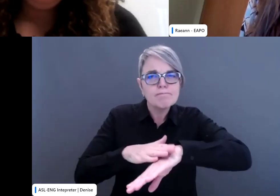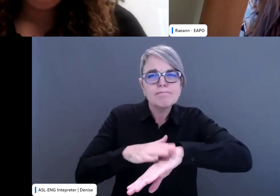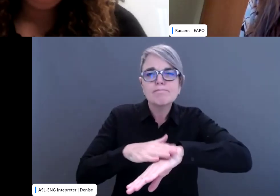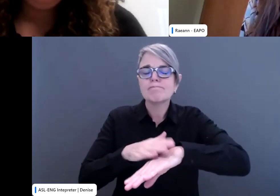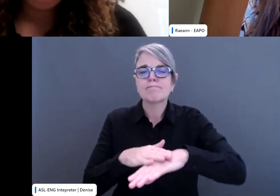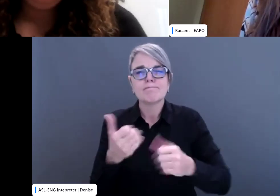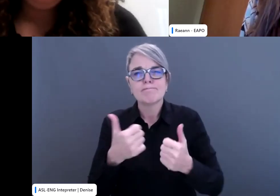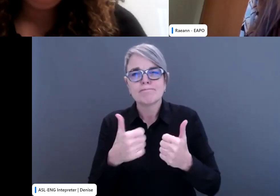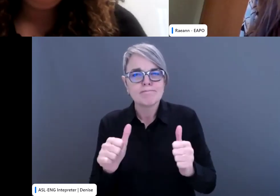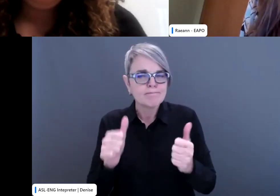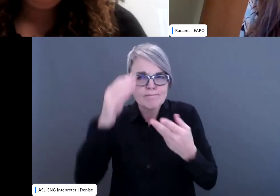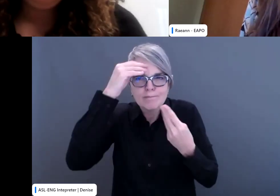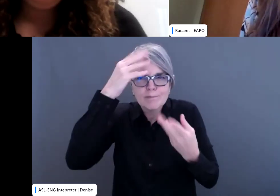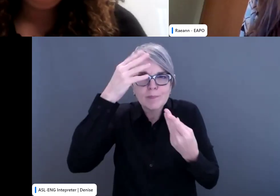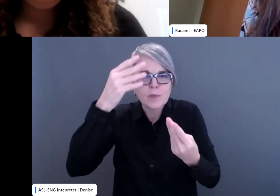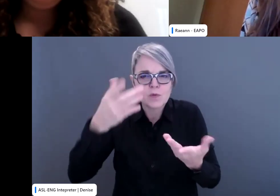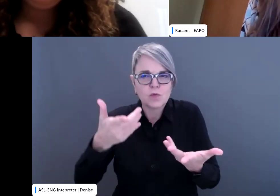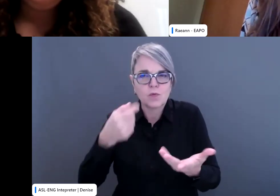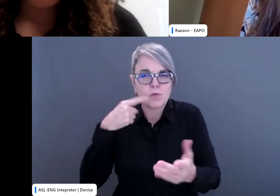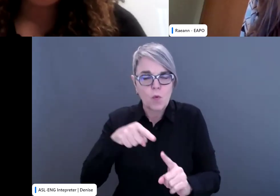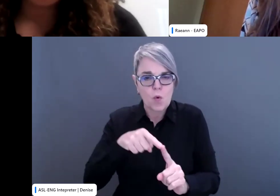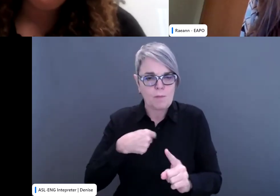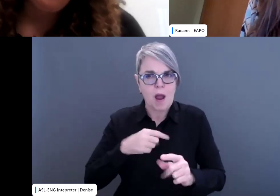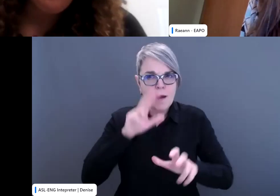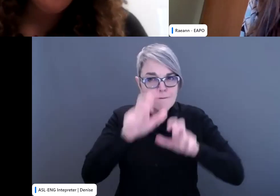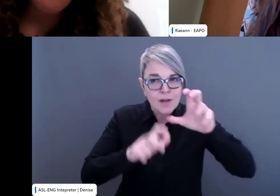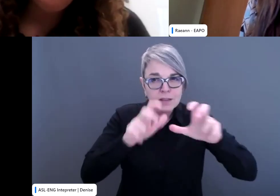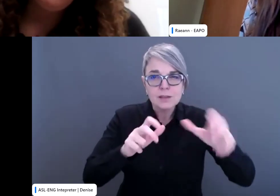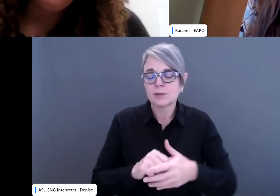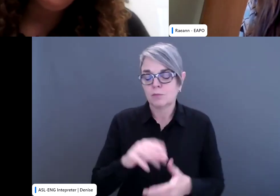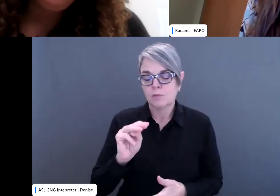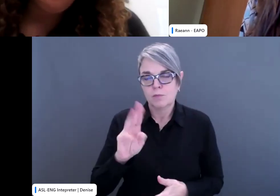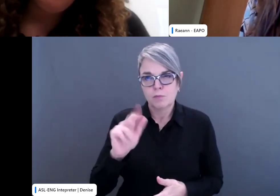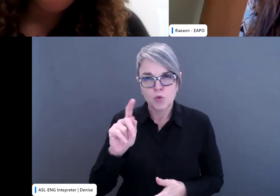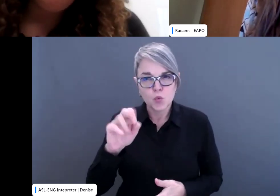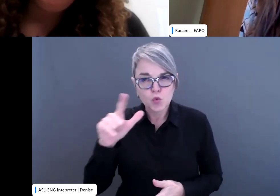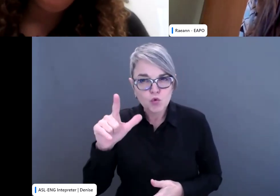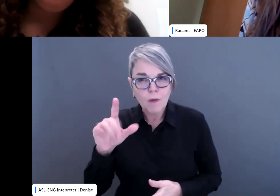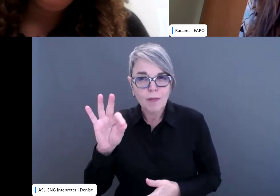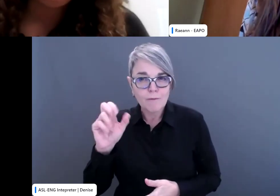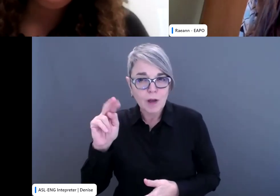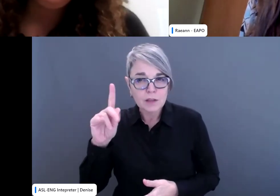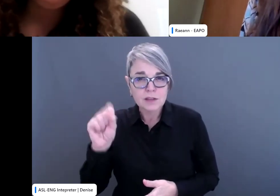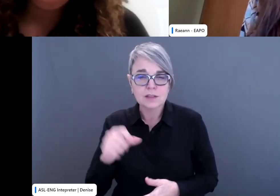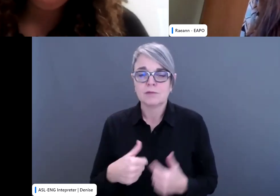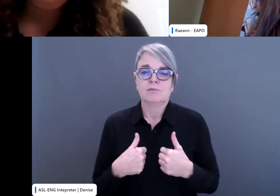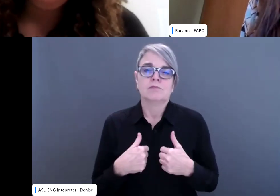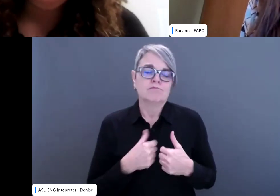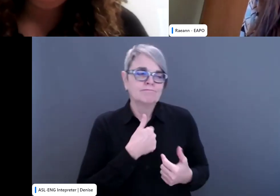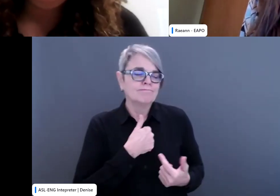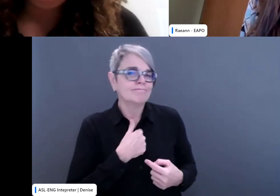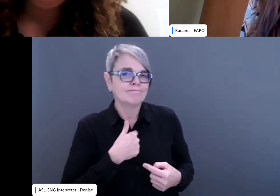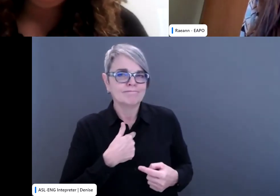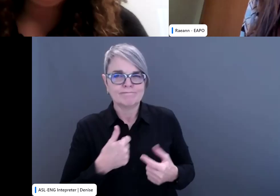or mutual funds, that kind of thing? So I'm not a licensed, I'm not licensed with